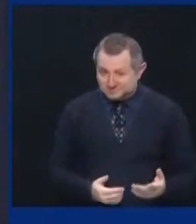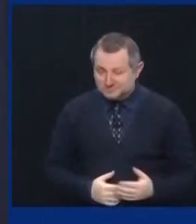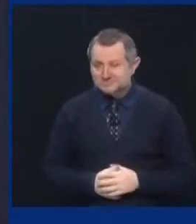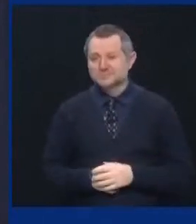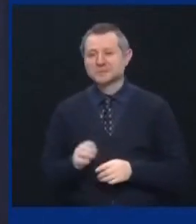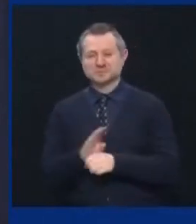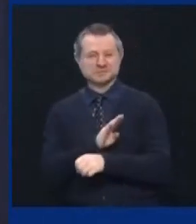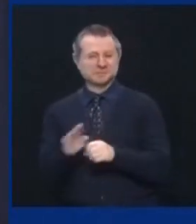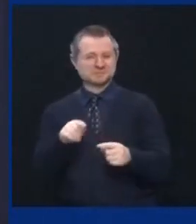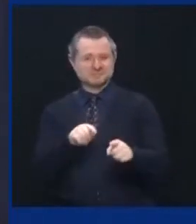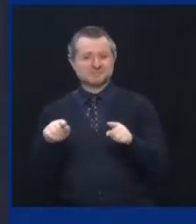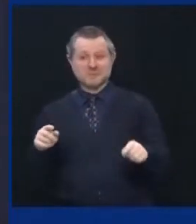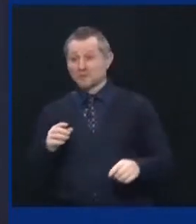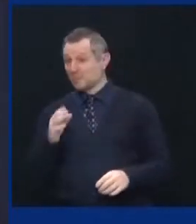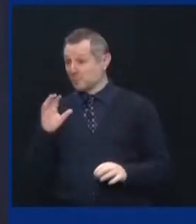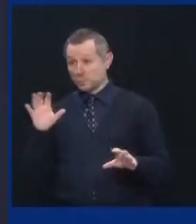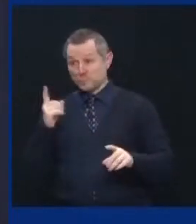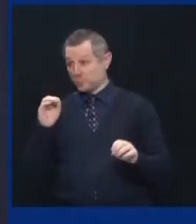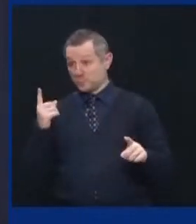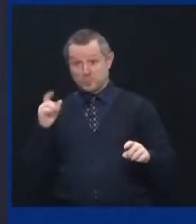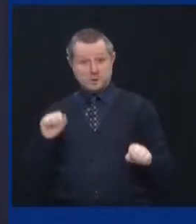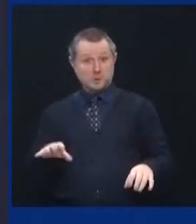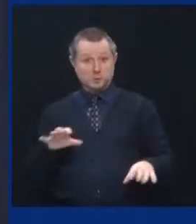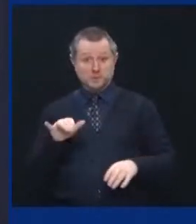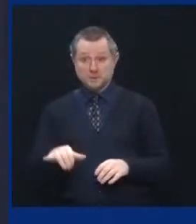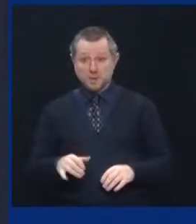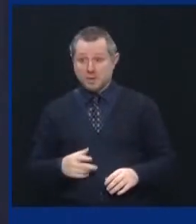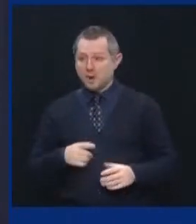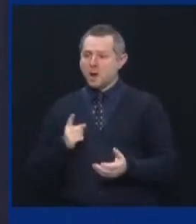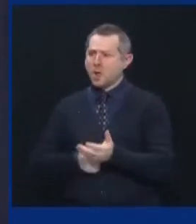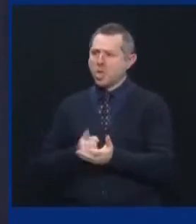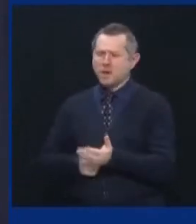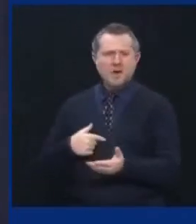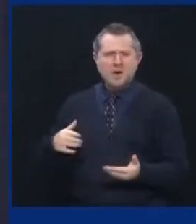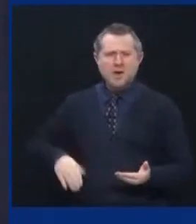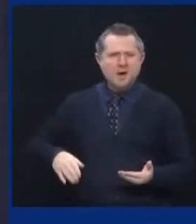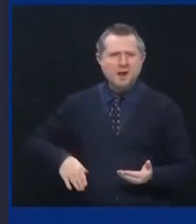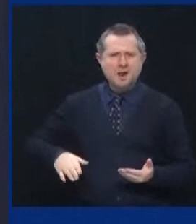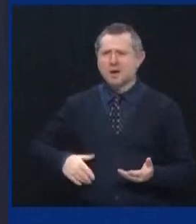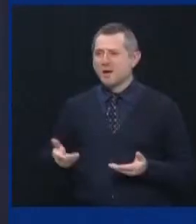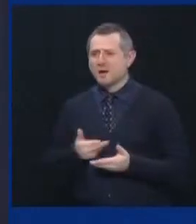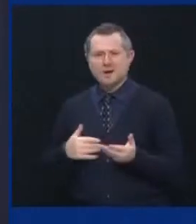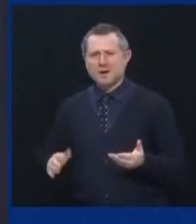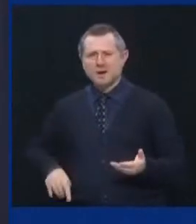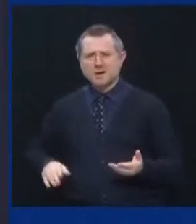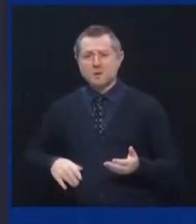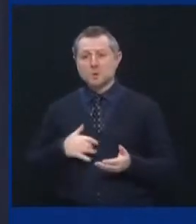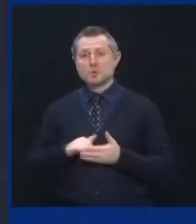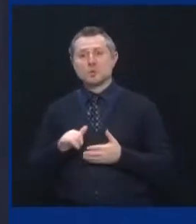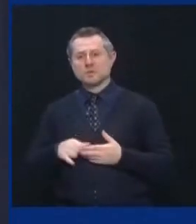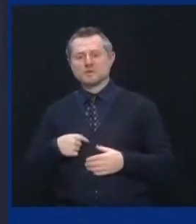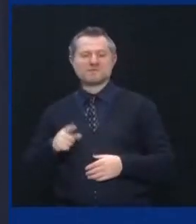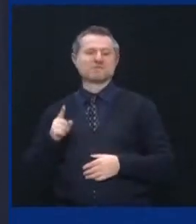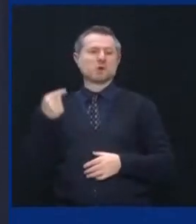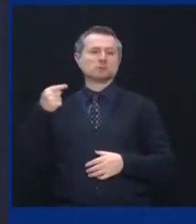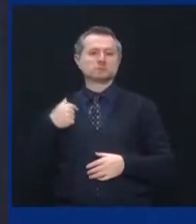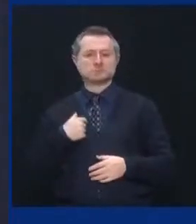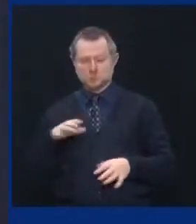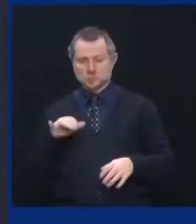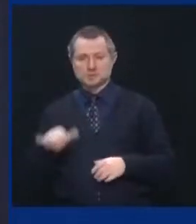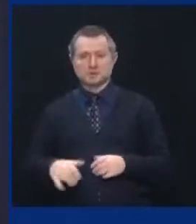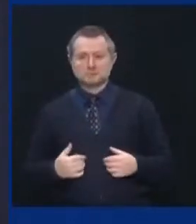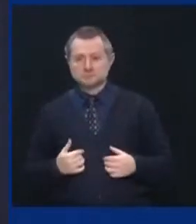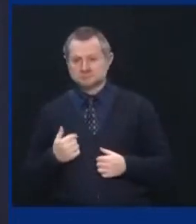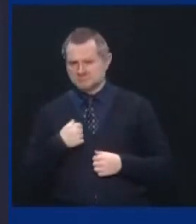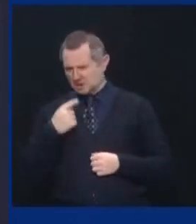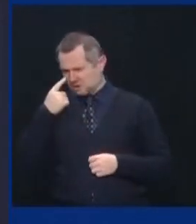done it. No one's even talked about it. But that's okay. We're in New York. I have no problem going first.